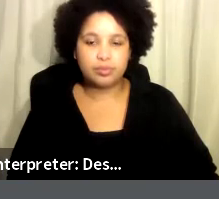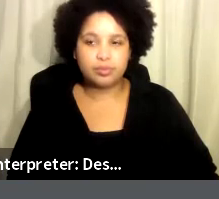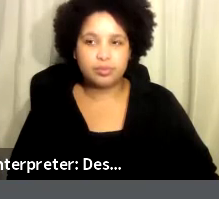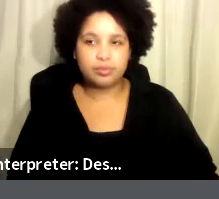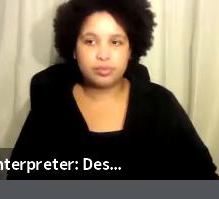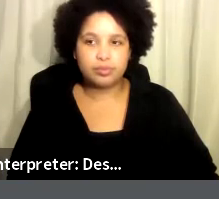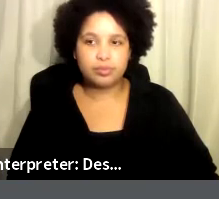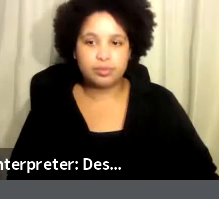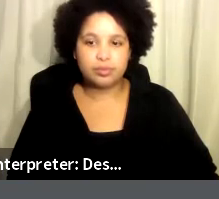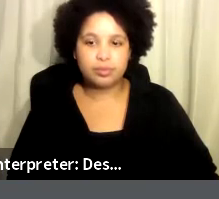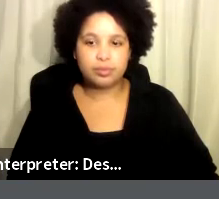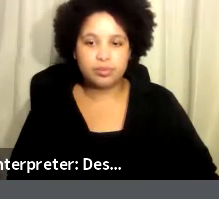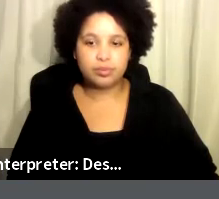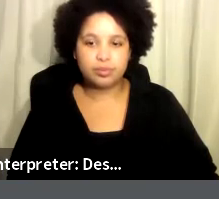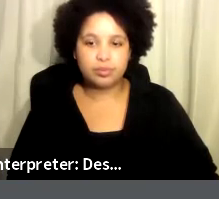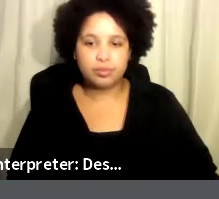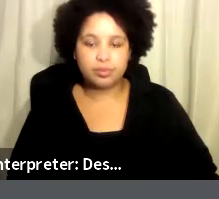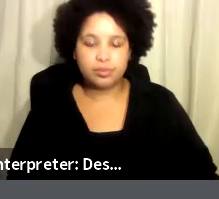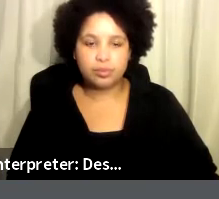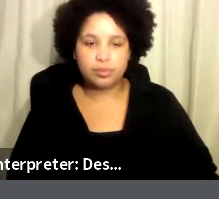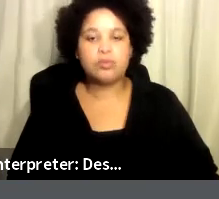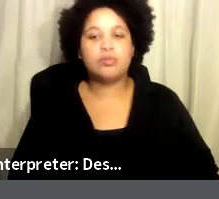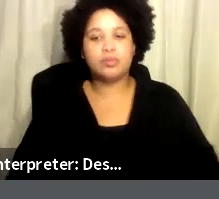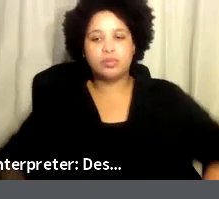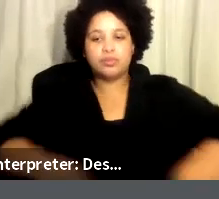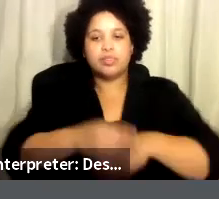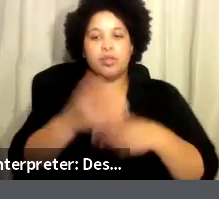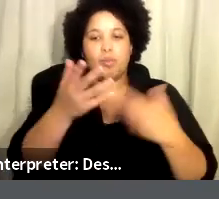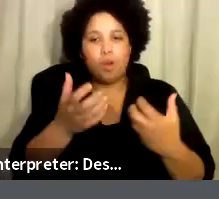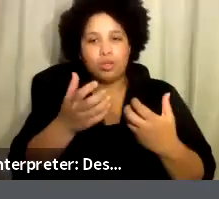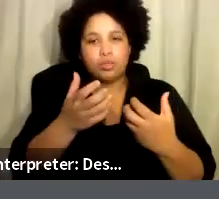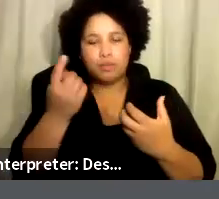Someone asked, Alberto, they want to enroll for August 20.